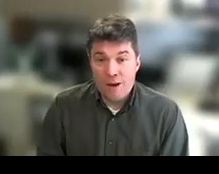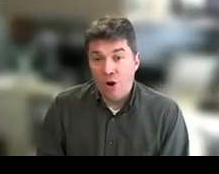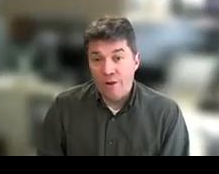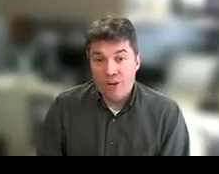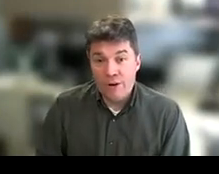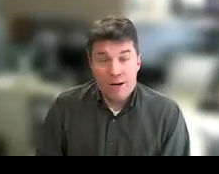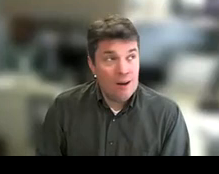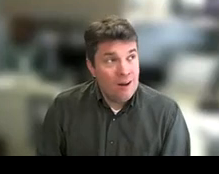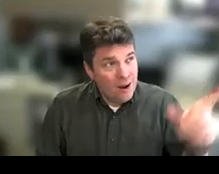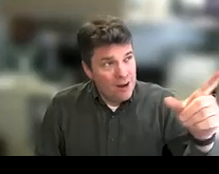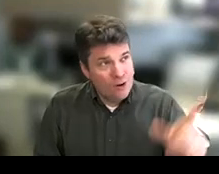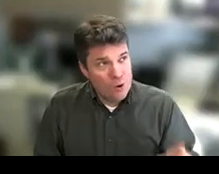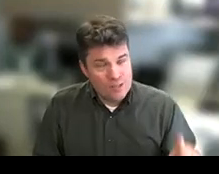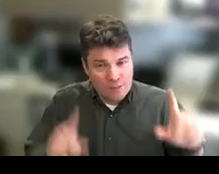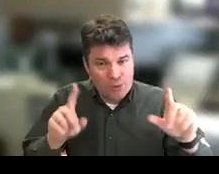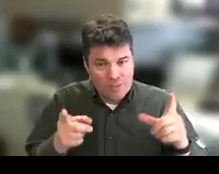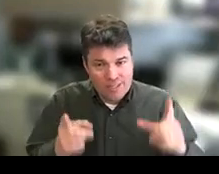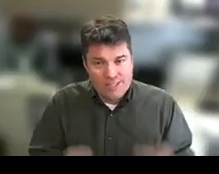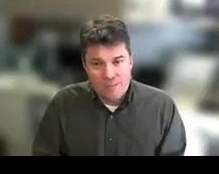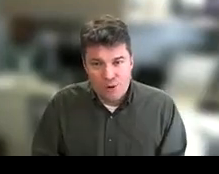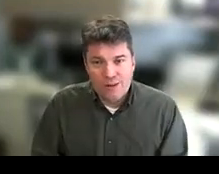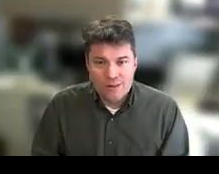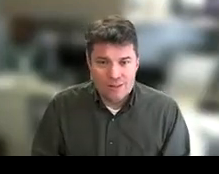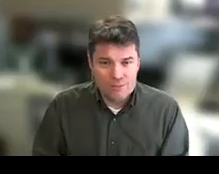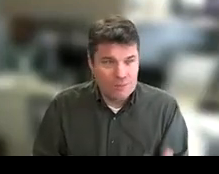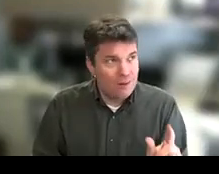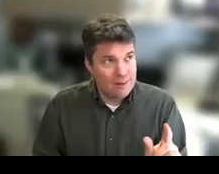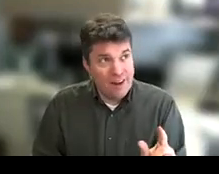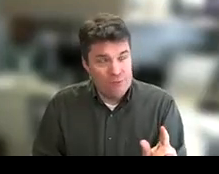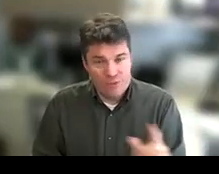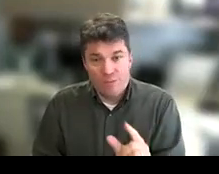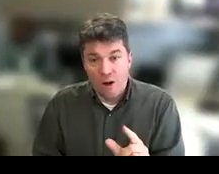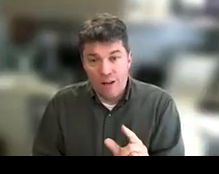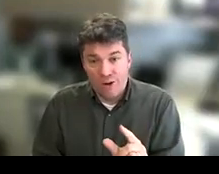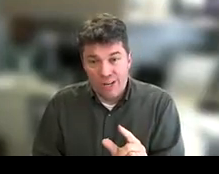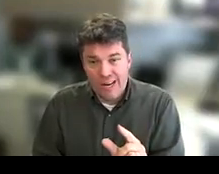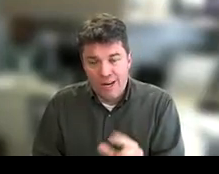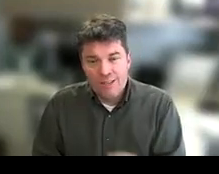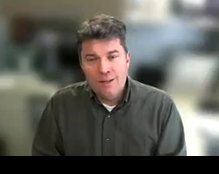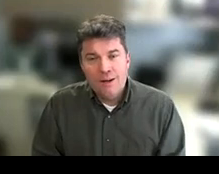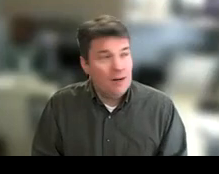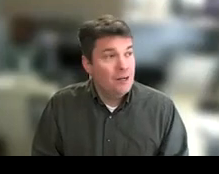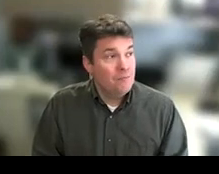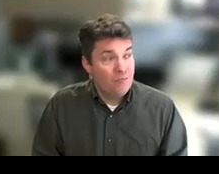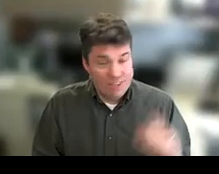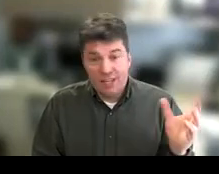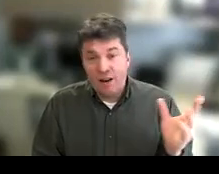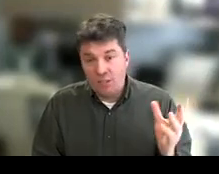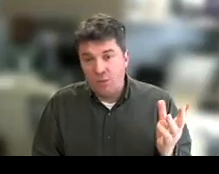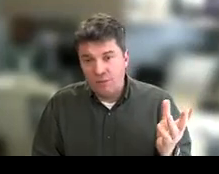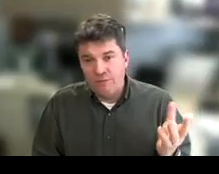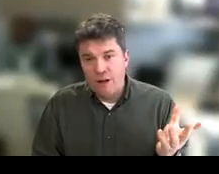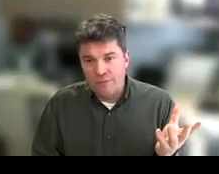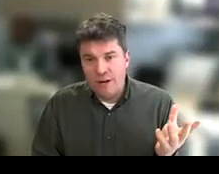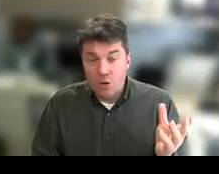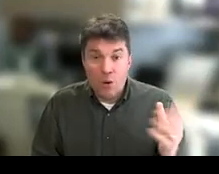someone who may be hard of hearing, and you'll notice in the parentheses I put a deaf with a small letter D. This